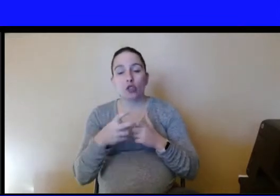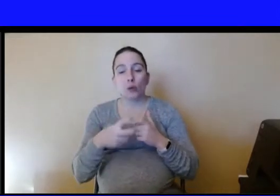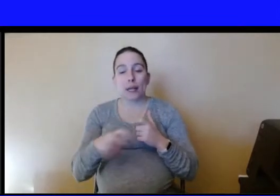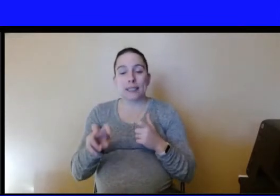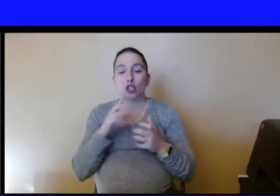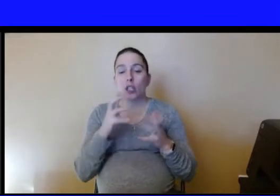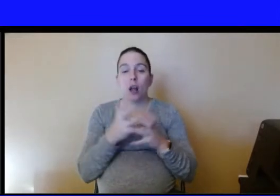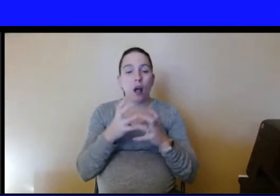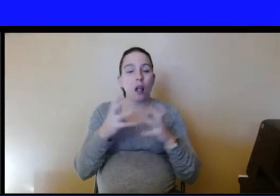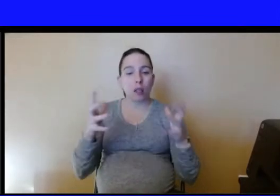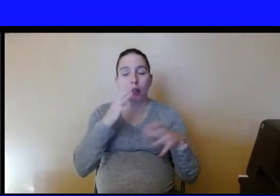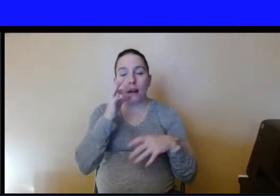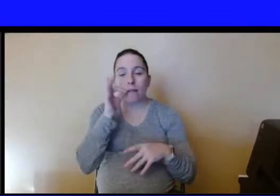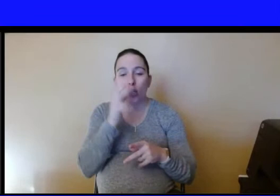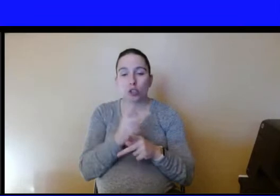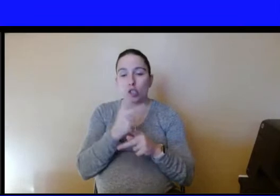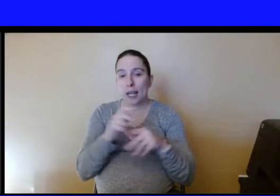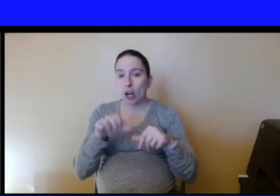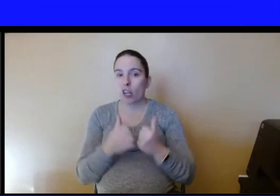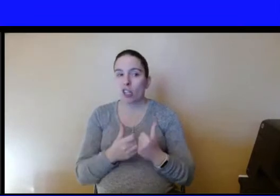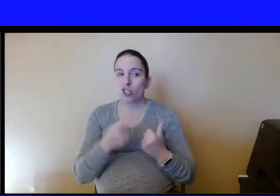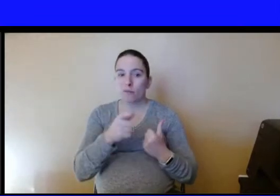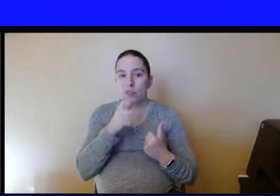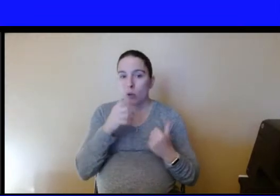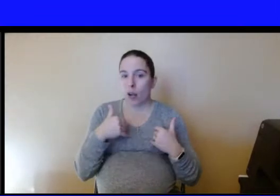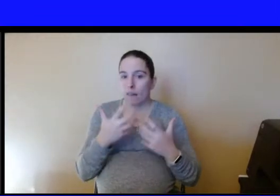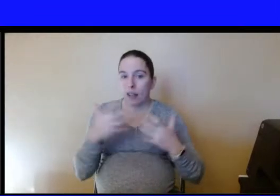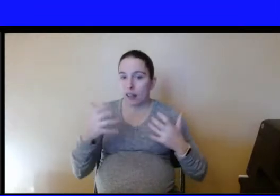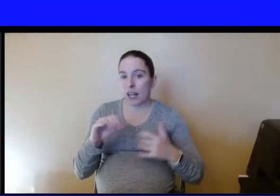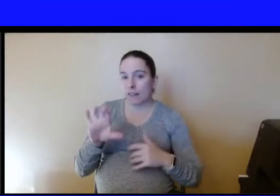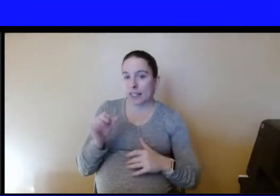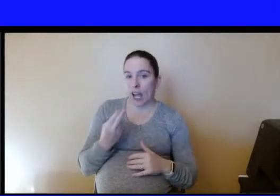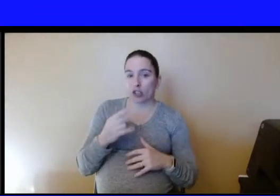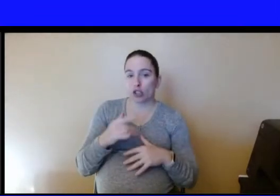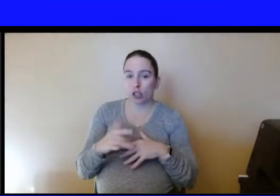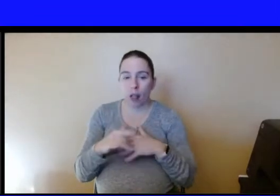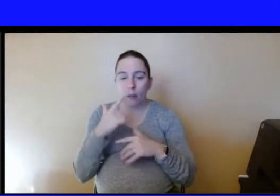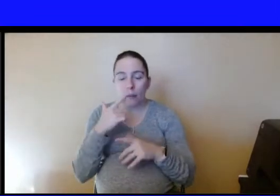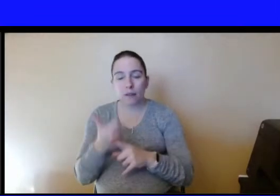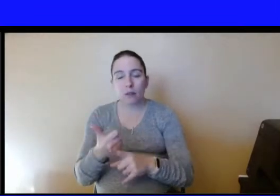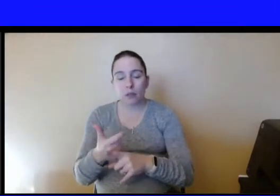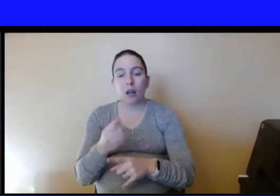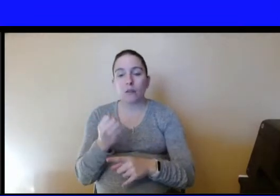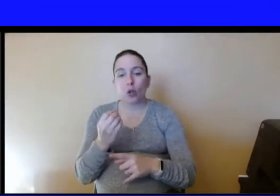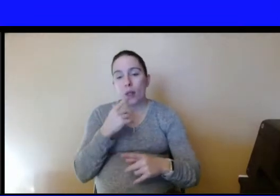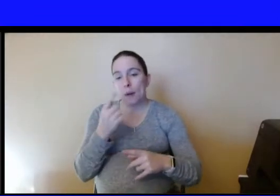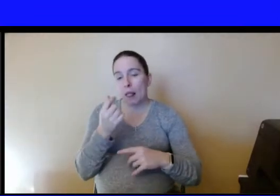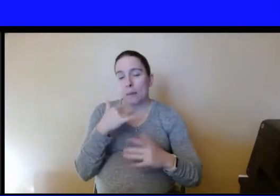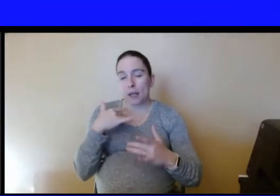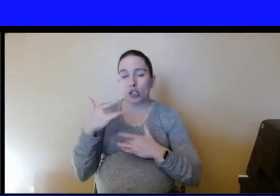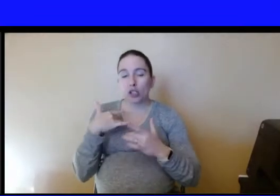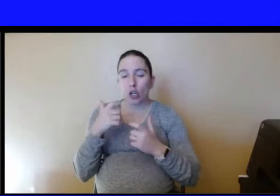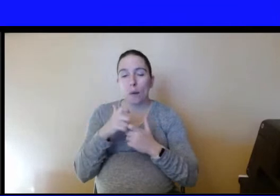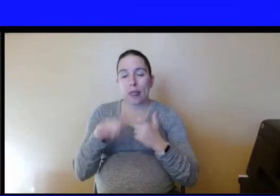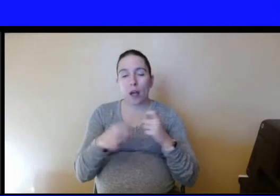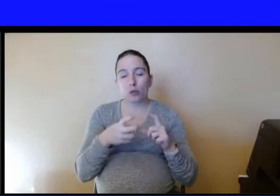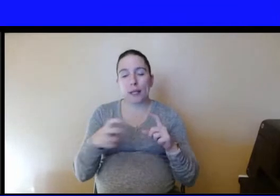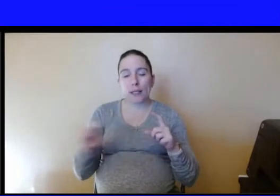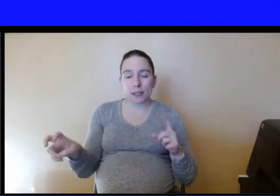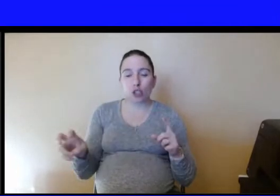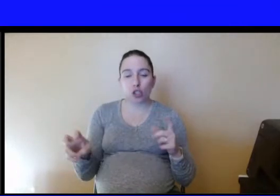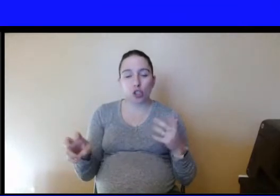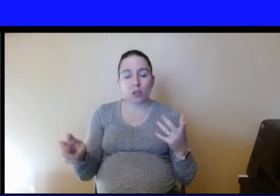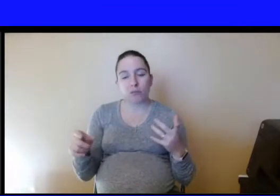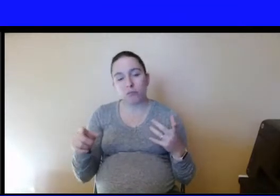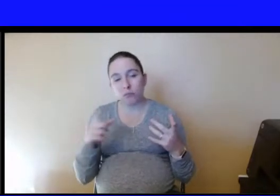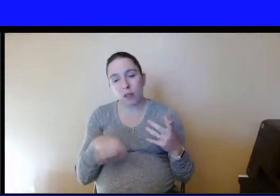centers of excellence that H&H has as it relates to foster care children. And anytime that a child comes to us through